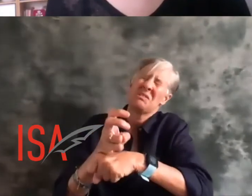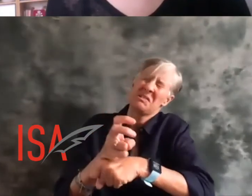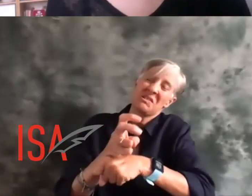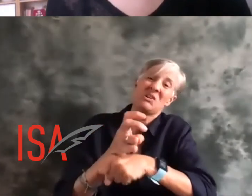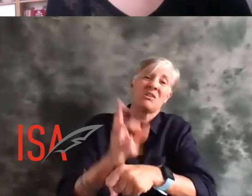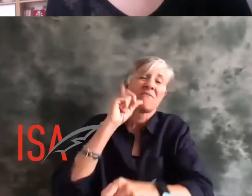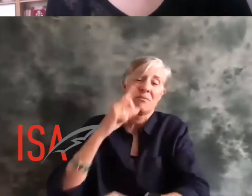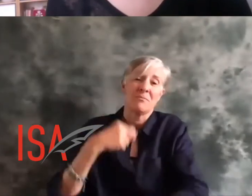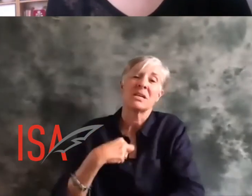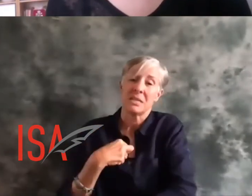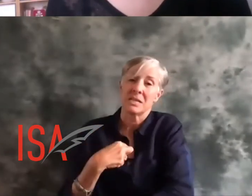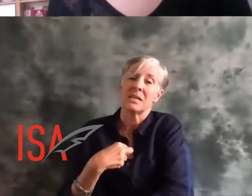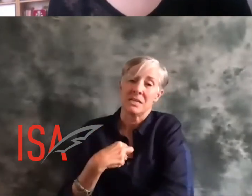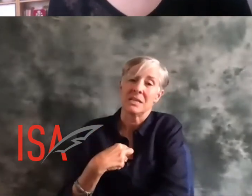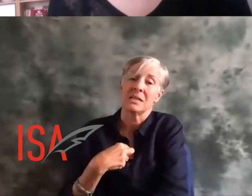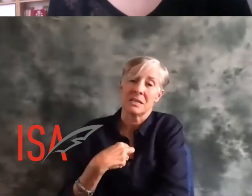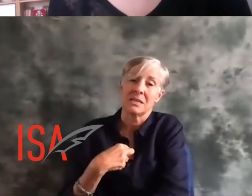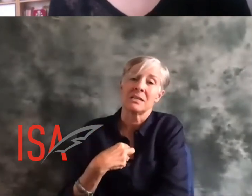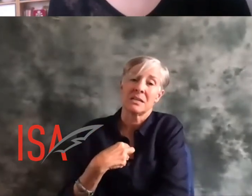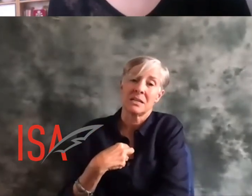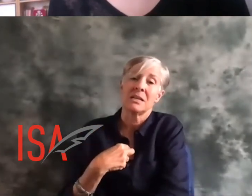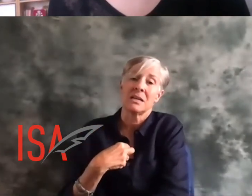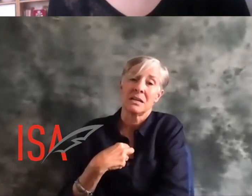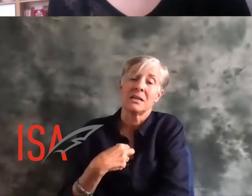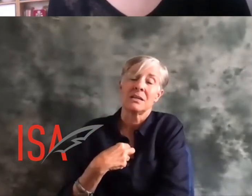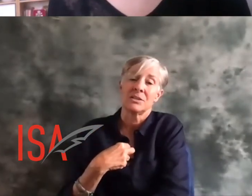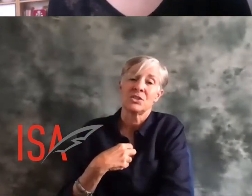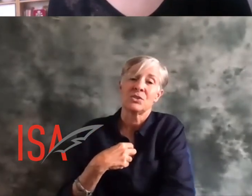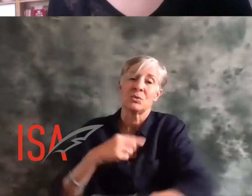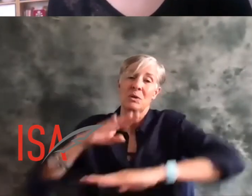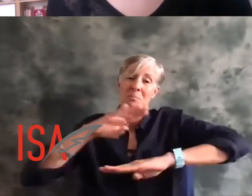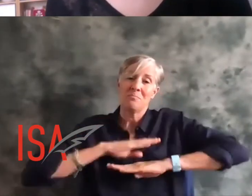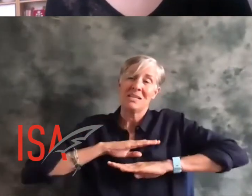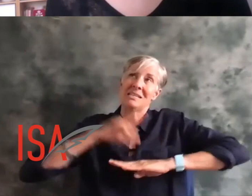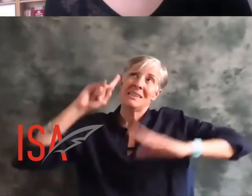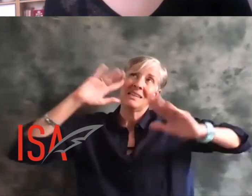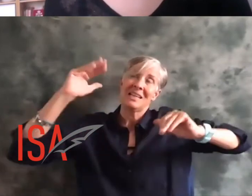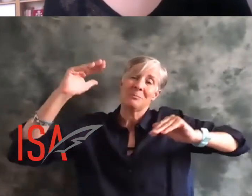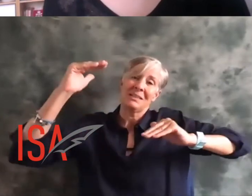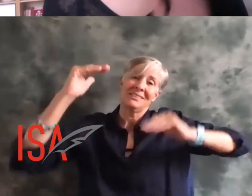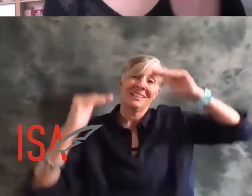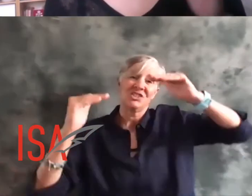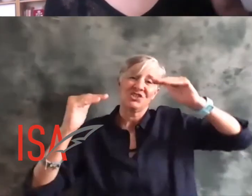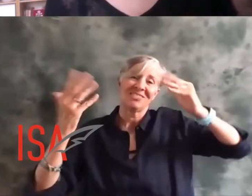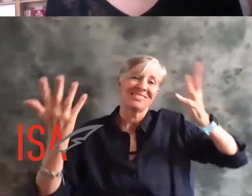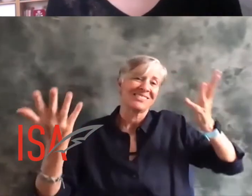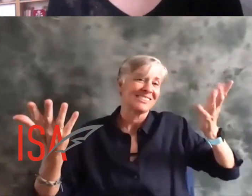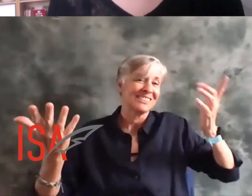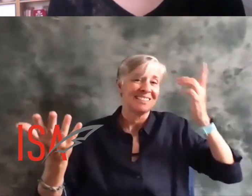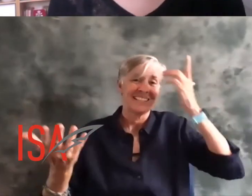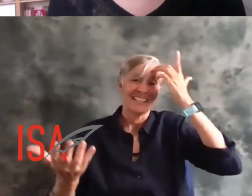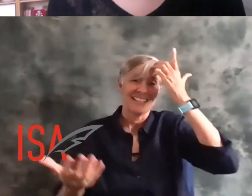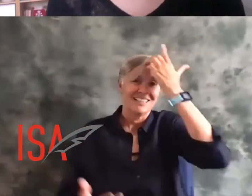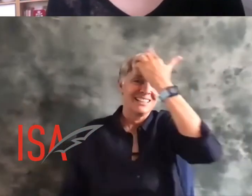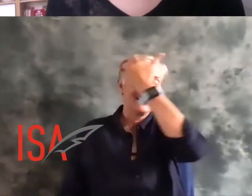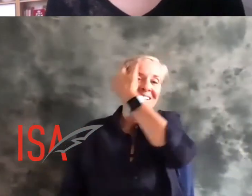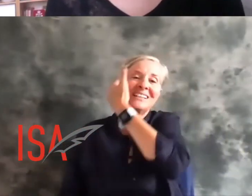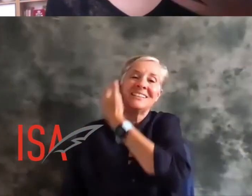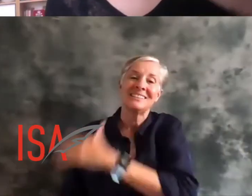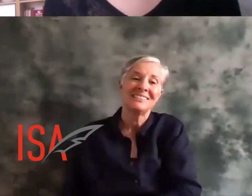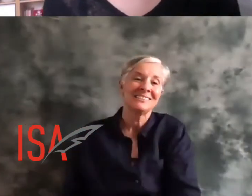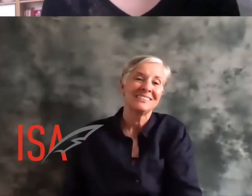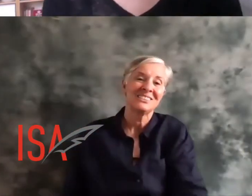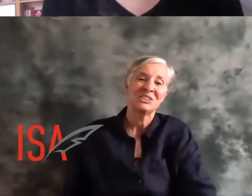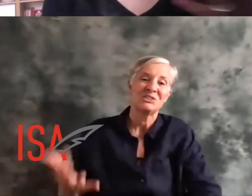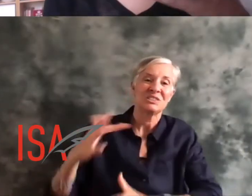to meet the expectations and what's needed to just swim